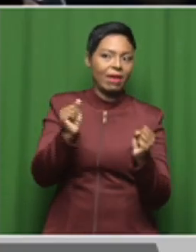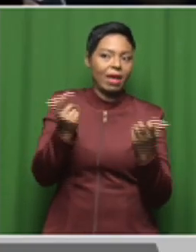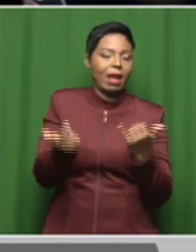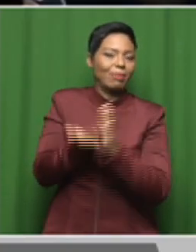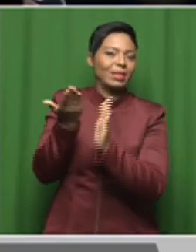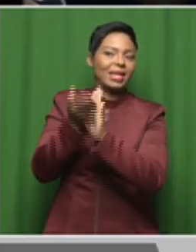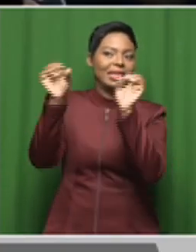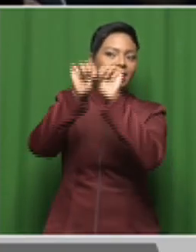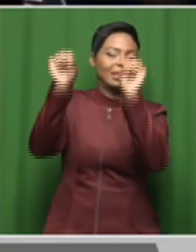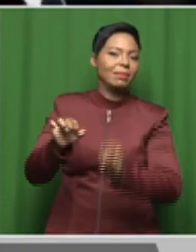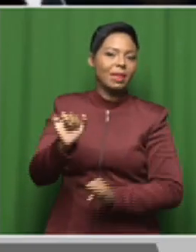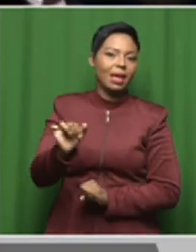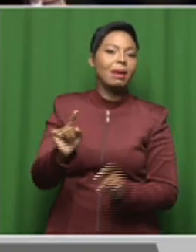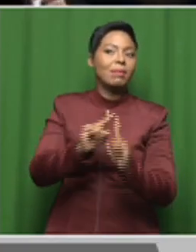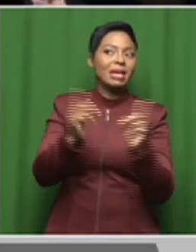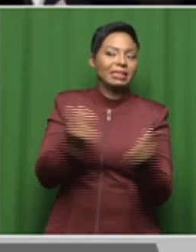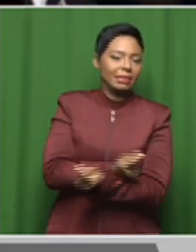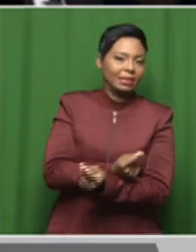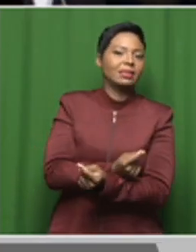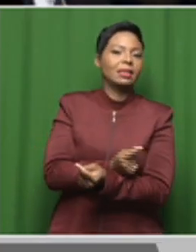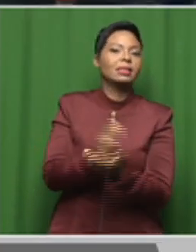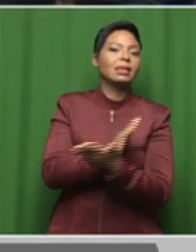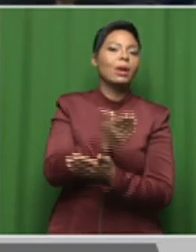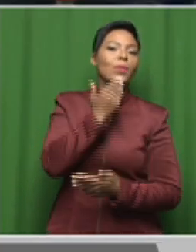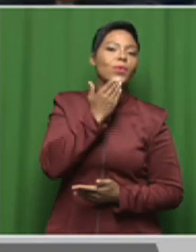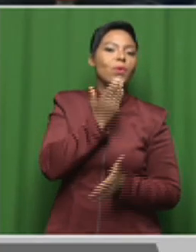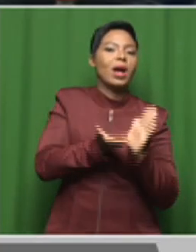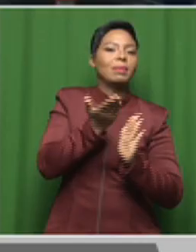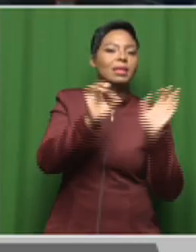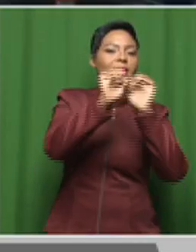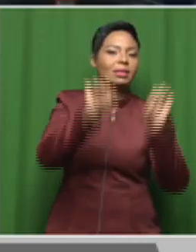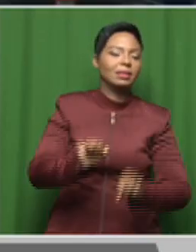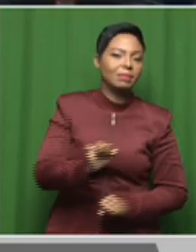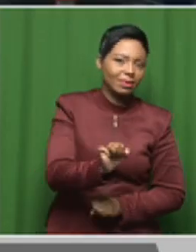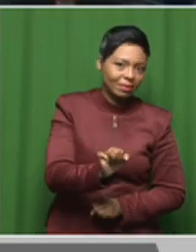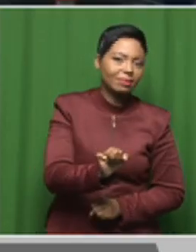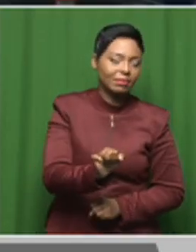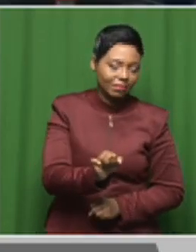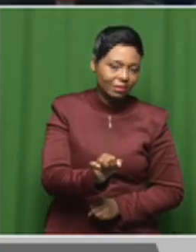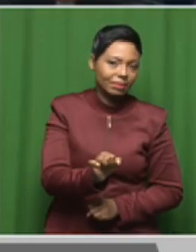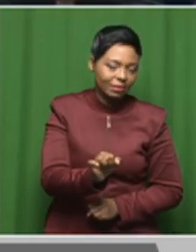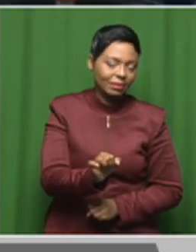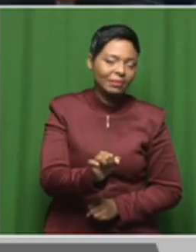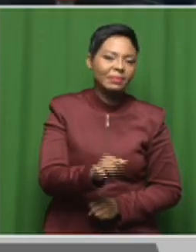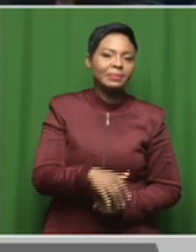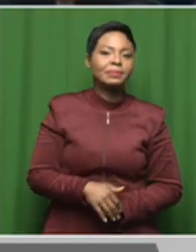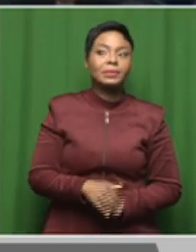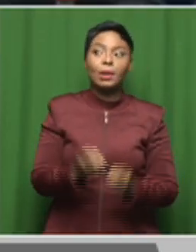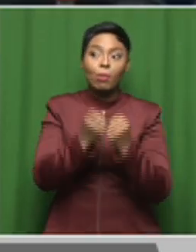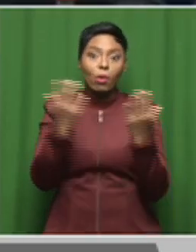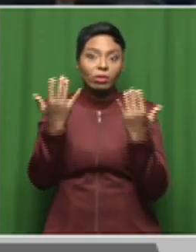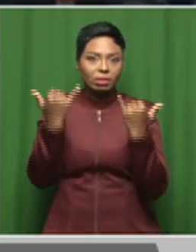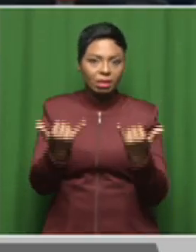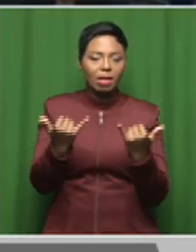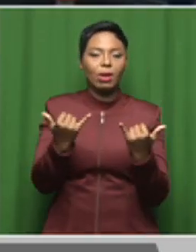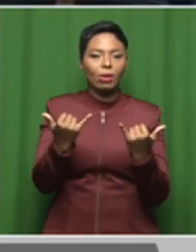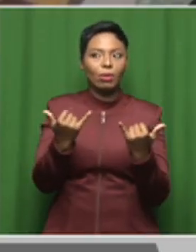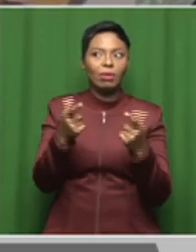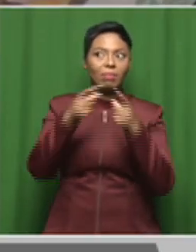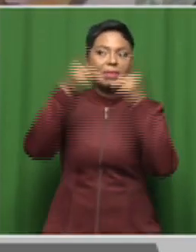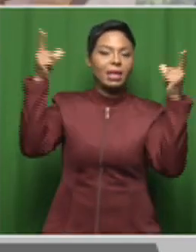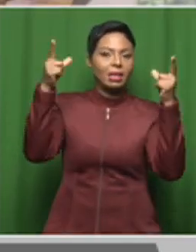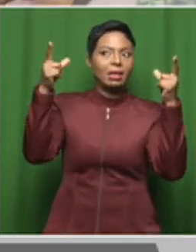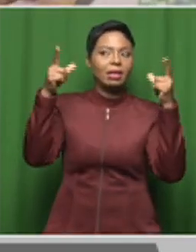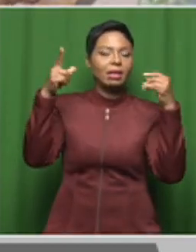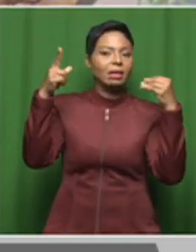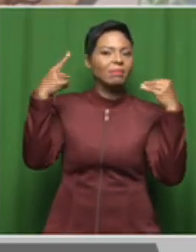have regard to some of the comments being made in the public arena, most of the large retailers already made